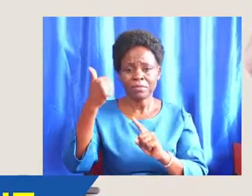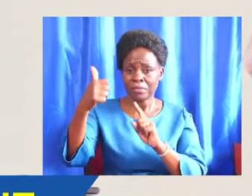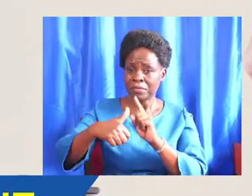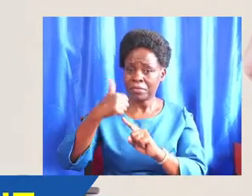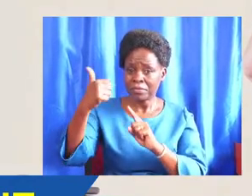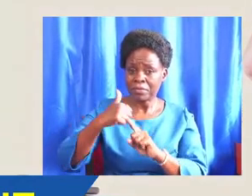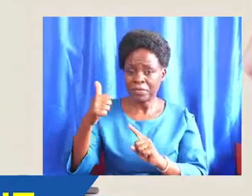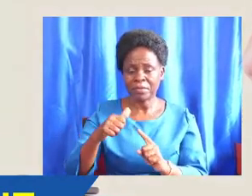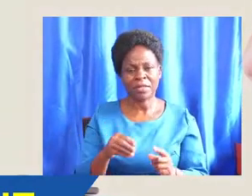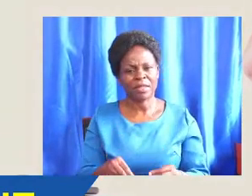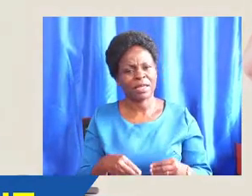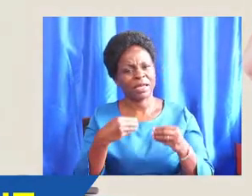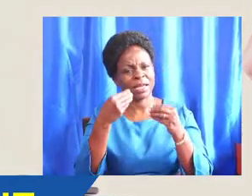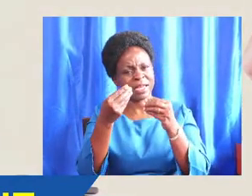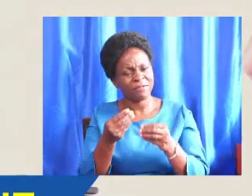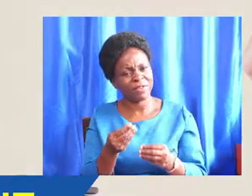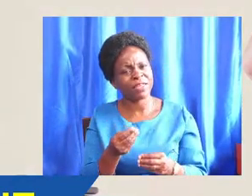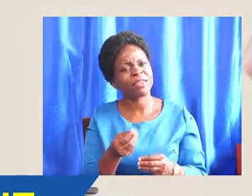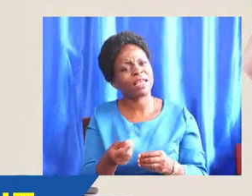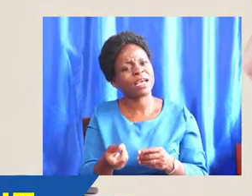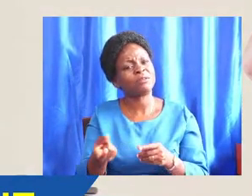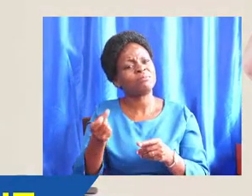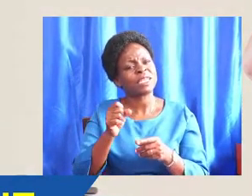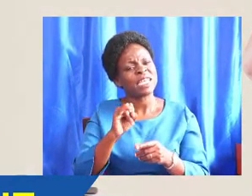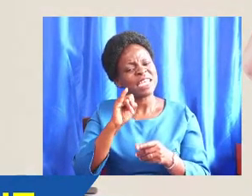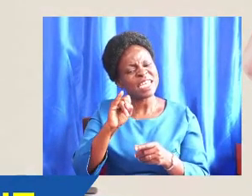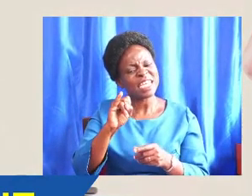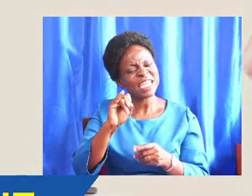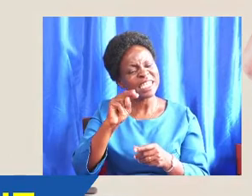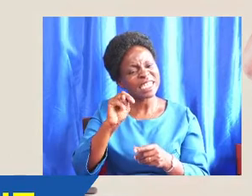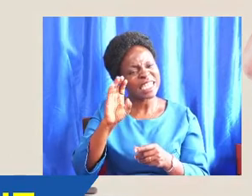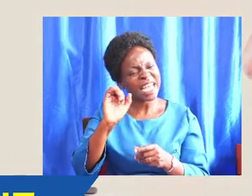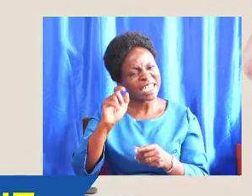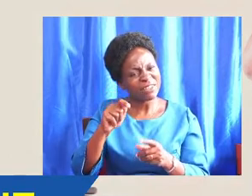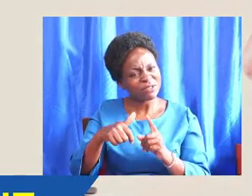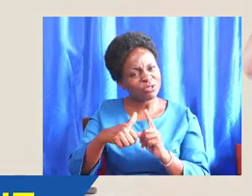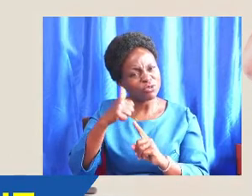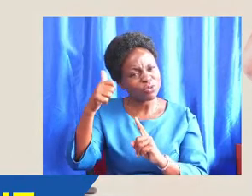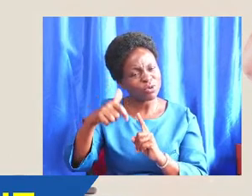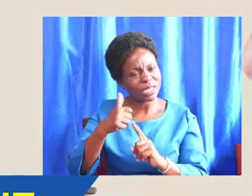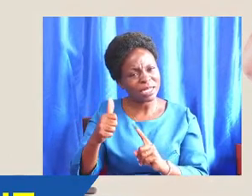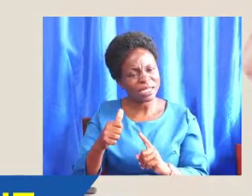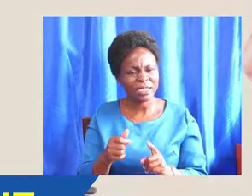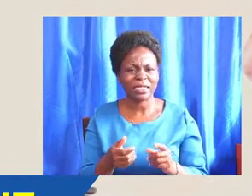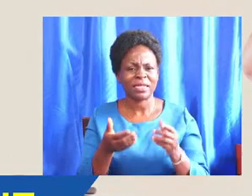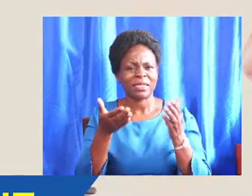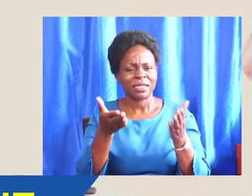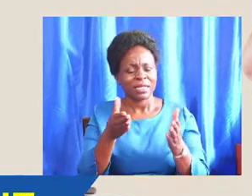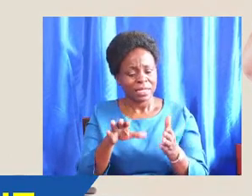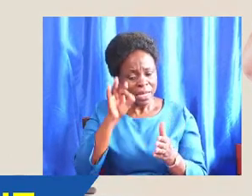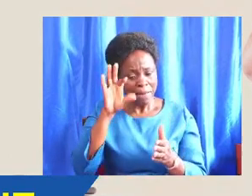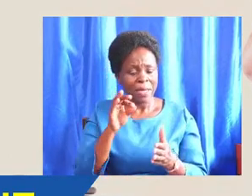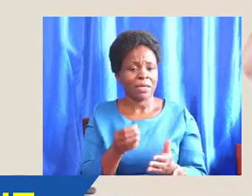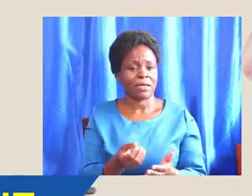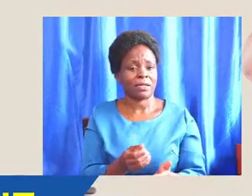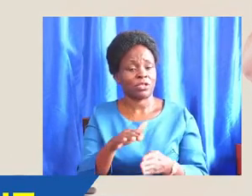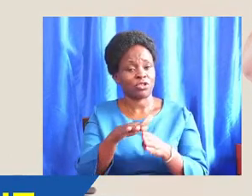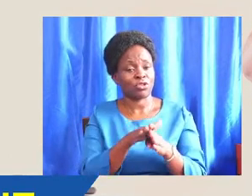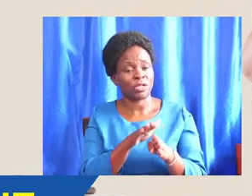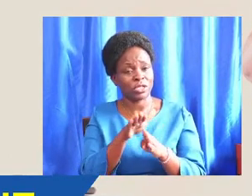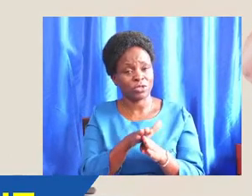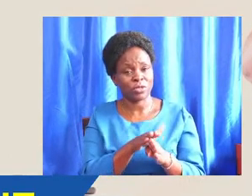giving incentives to the tenants. And it is slowly picking up.